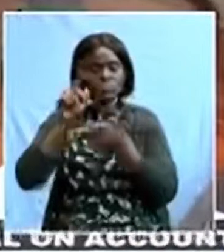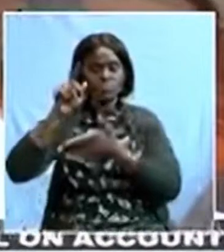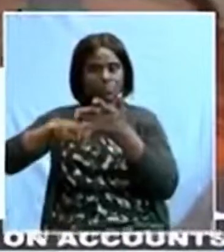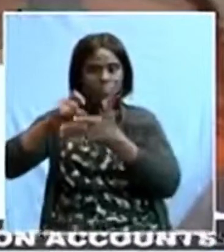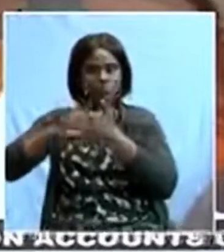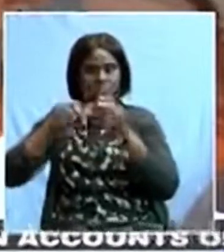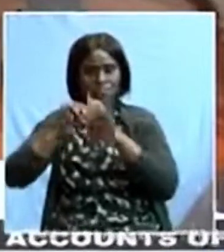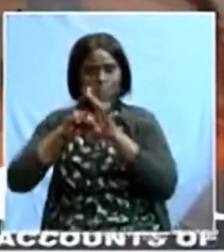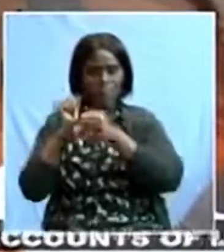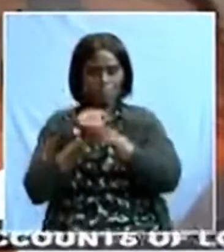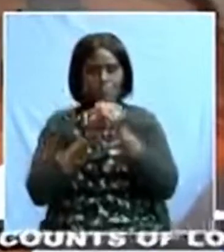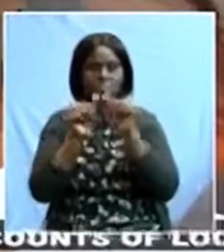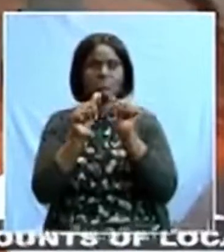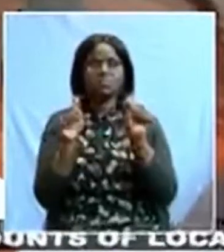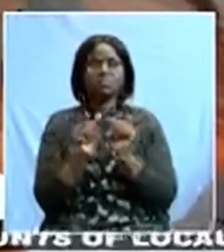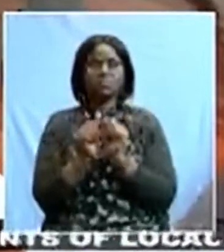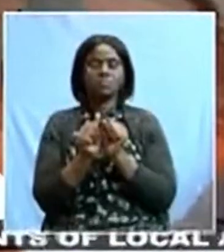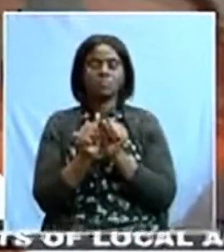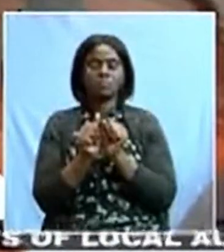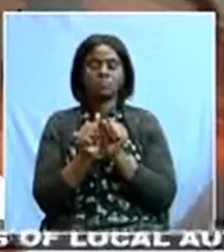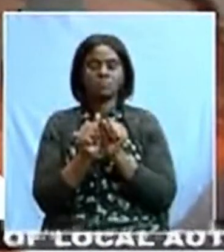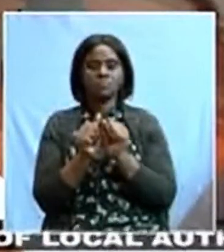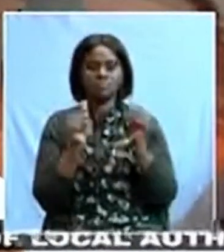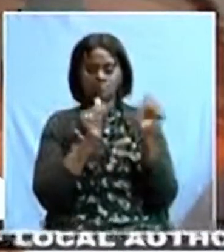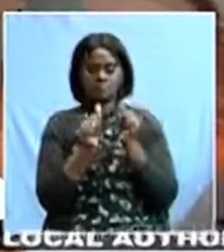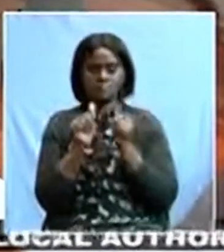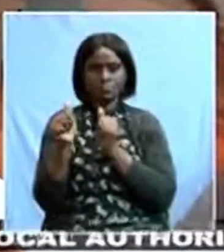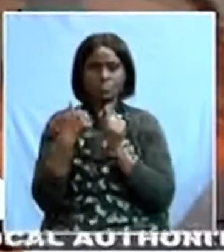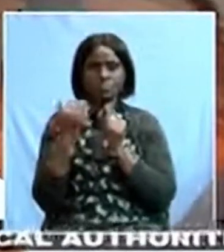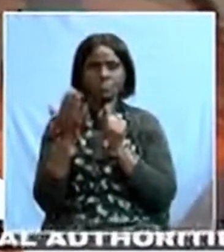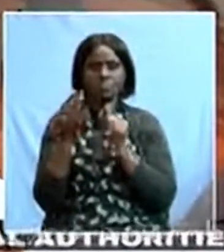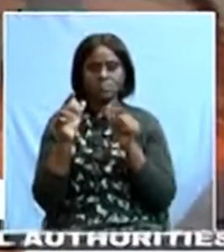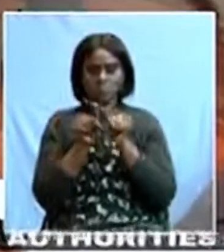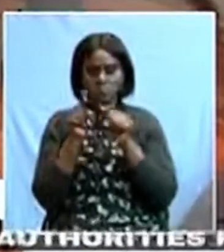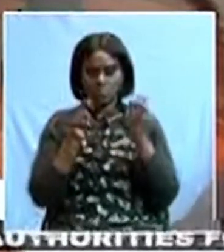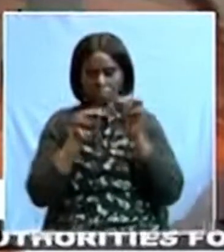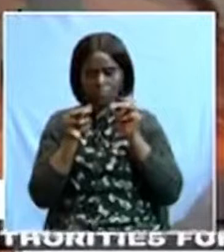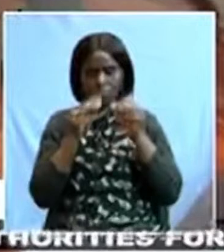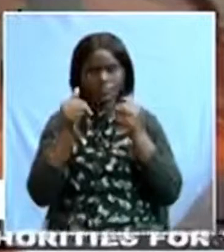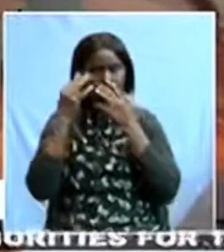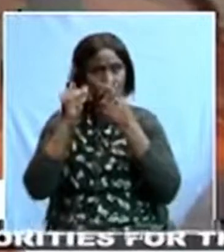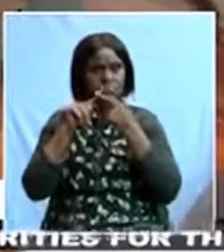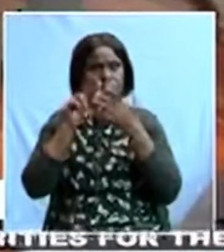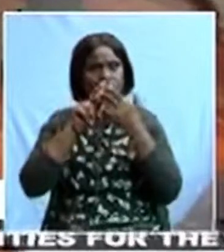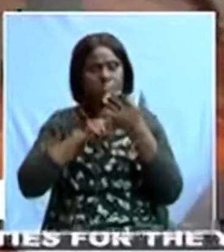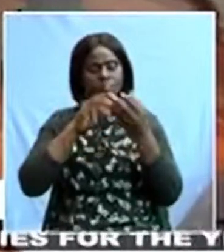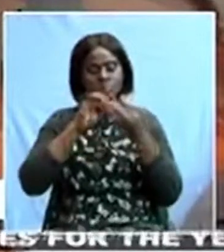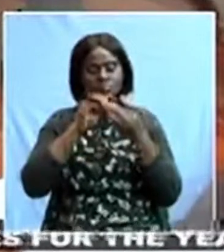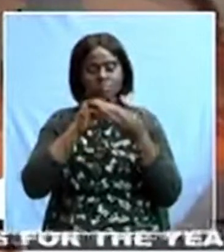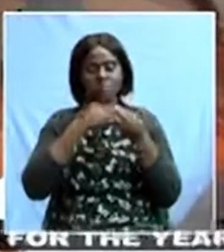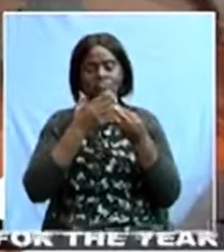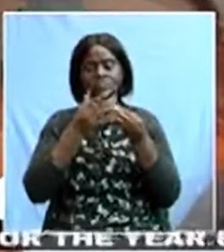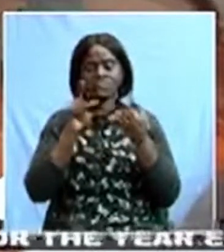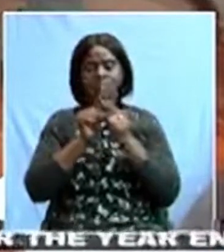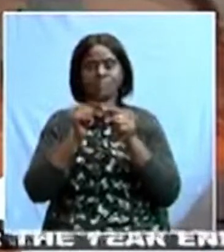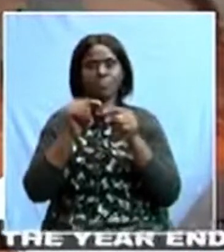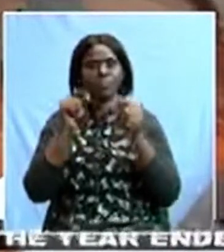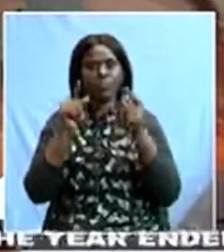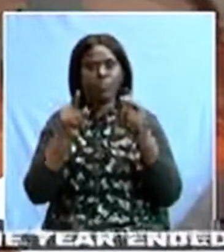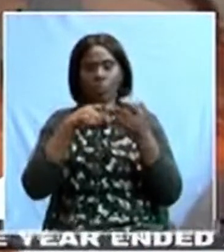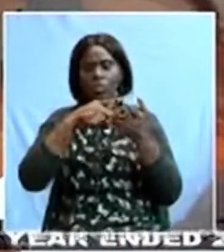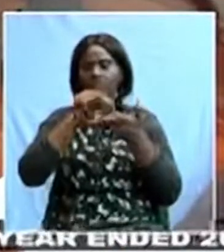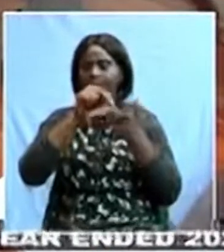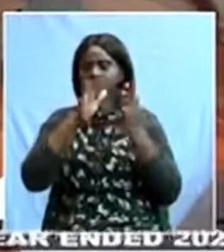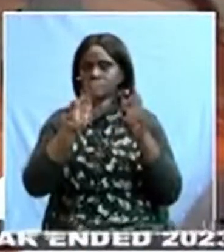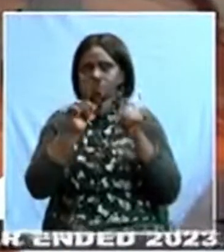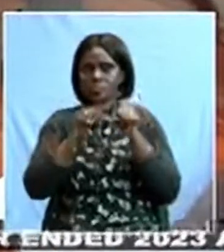in protected areas. Action taken. Management wishes to report that residential ratepayers